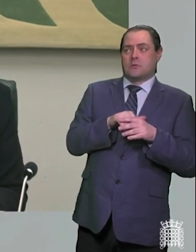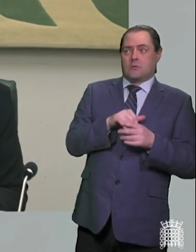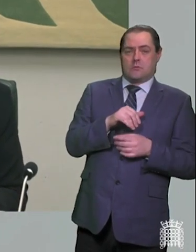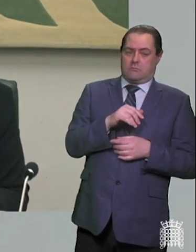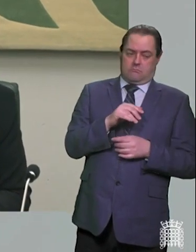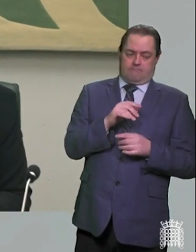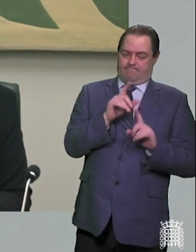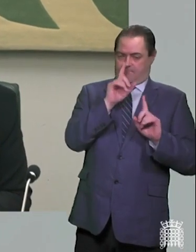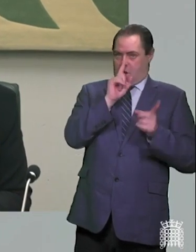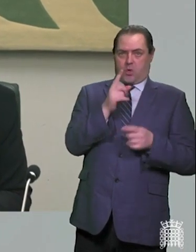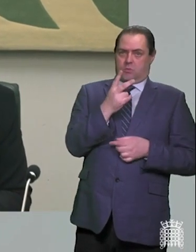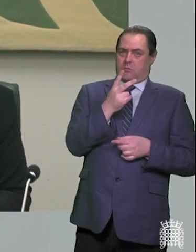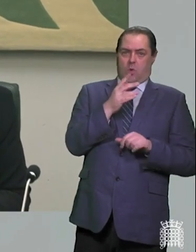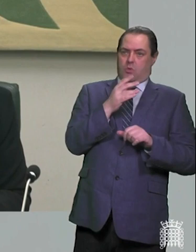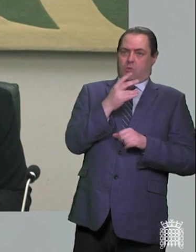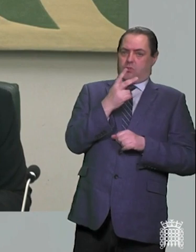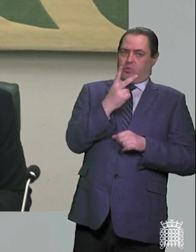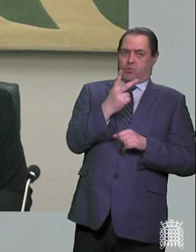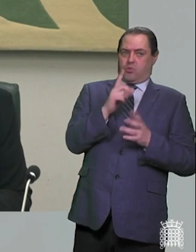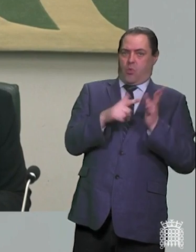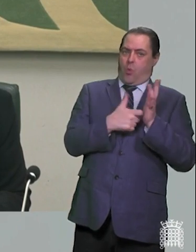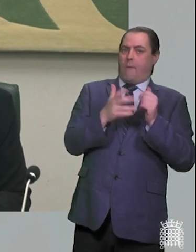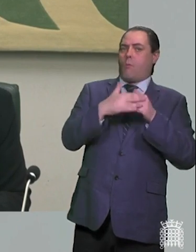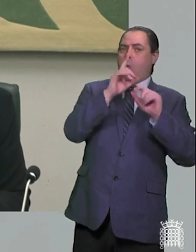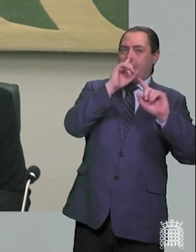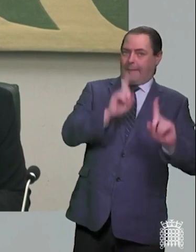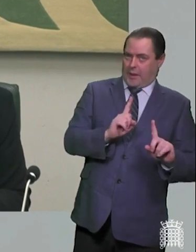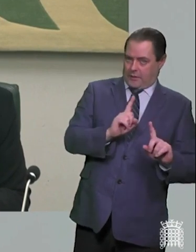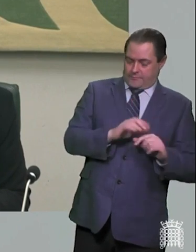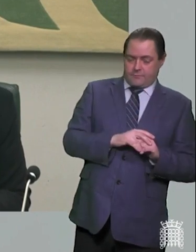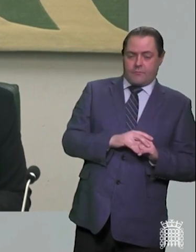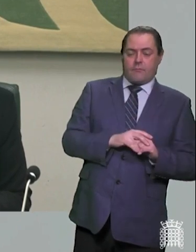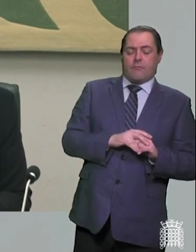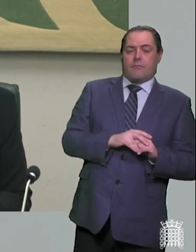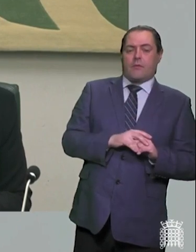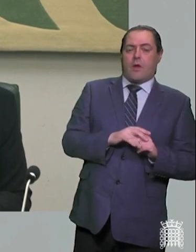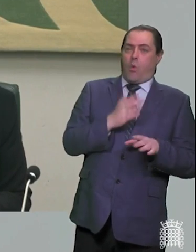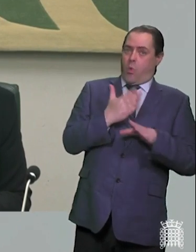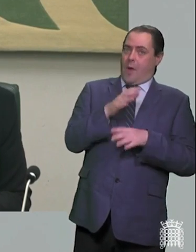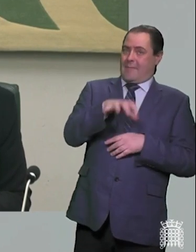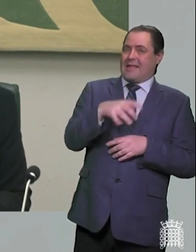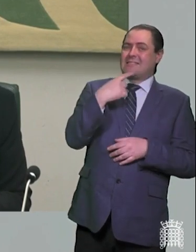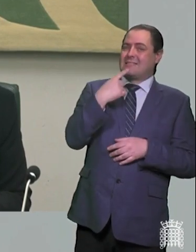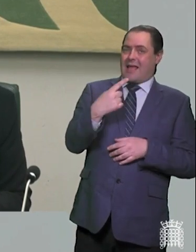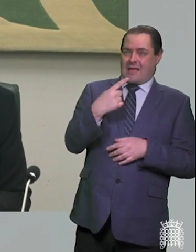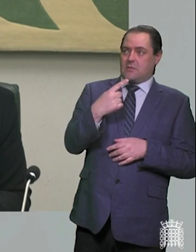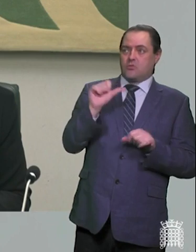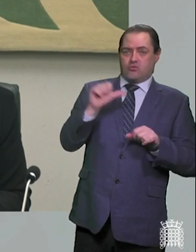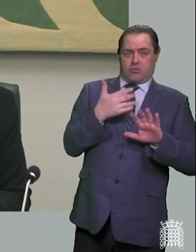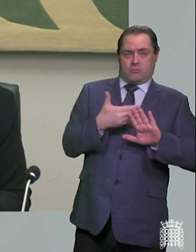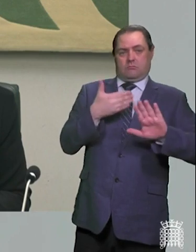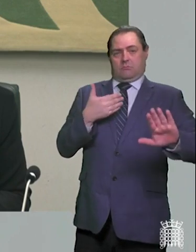2 or more people. The workplace guidance in force at that time stated that there should be social distancing of